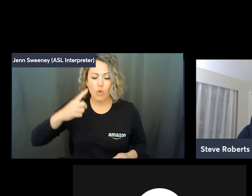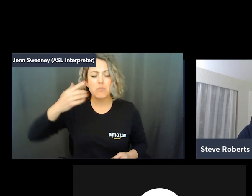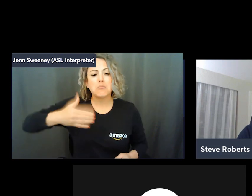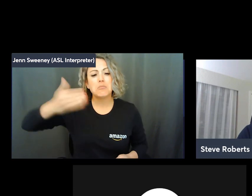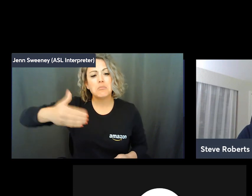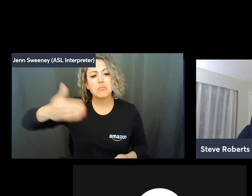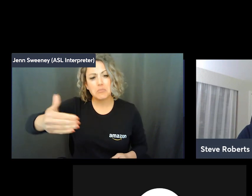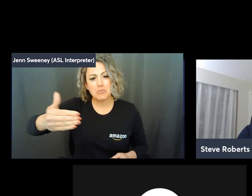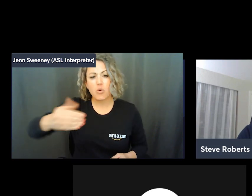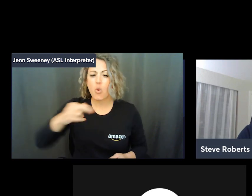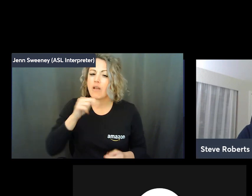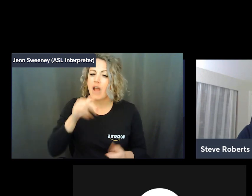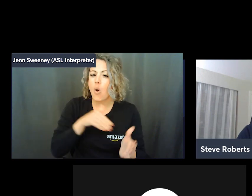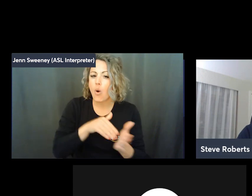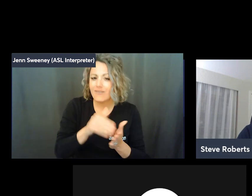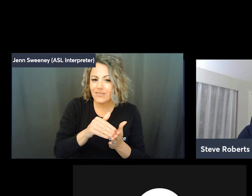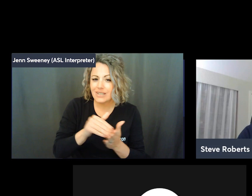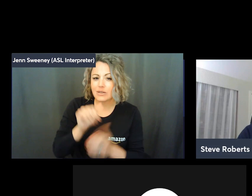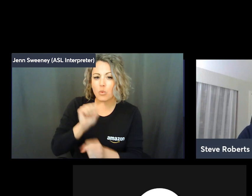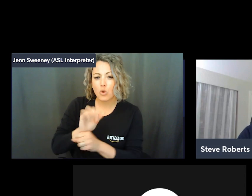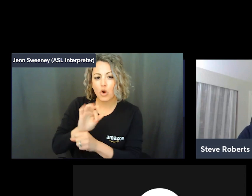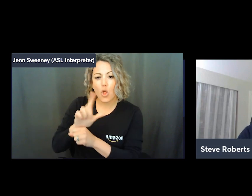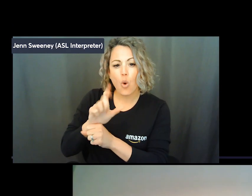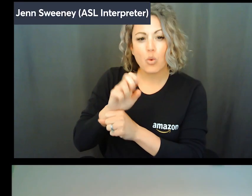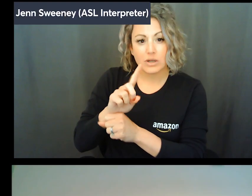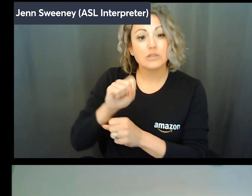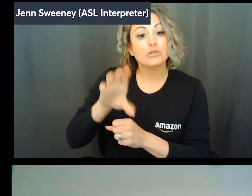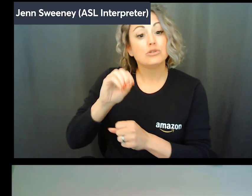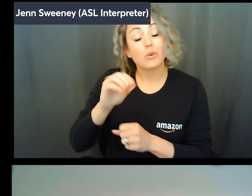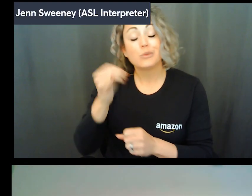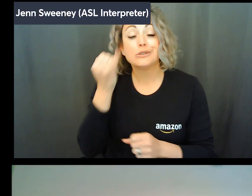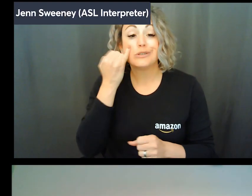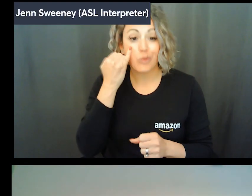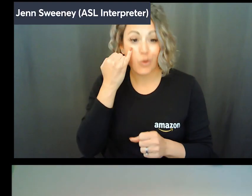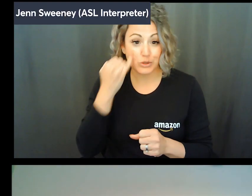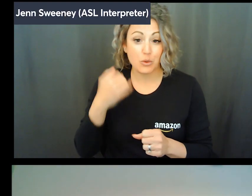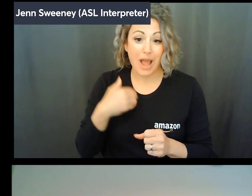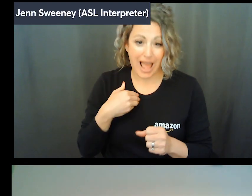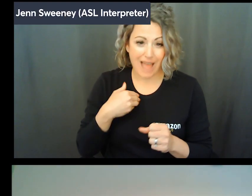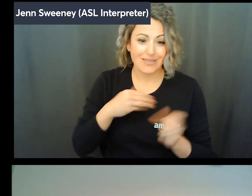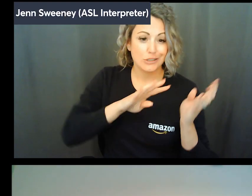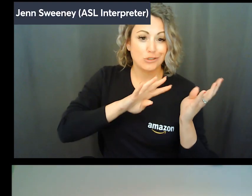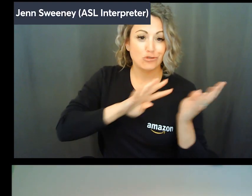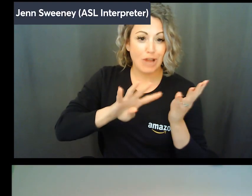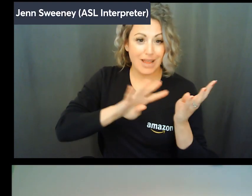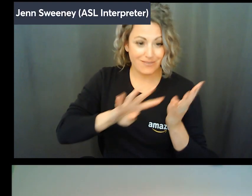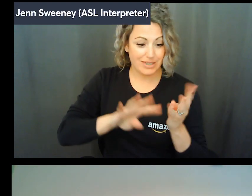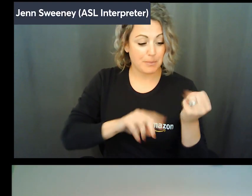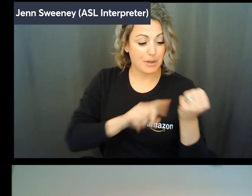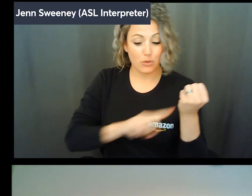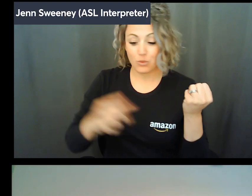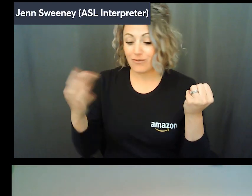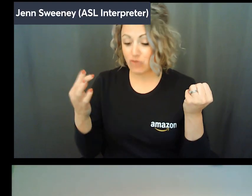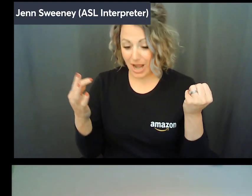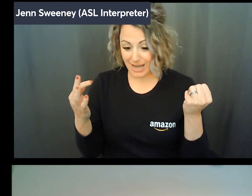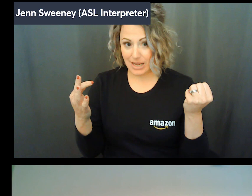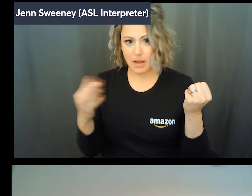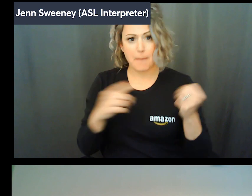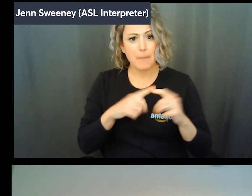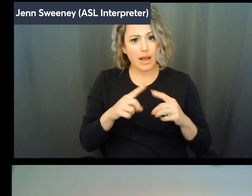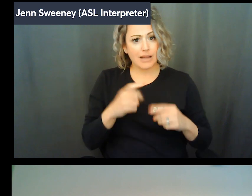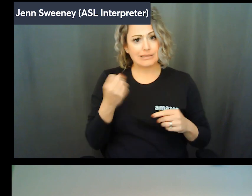intermittent or infrequent kind of workloads. So let's say if you see traffic from Monday to Friday, and then on weekends you do not see